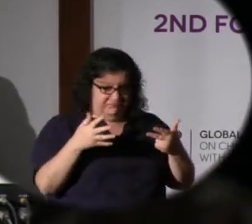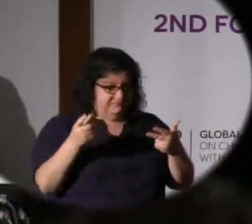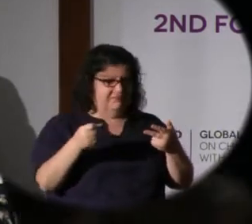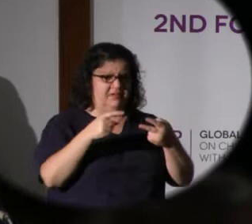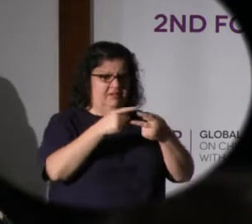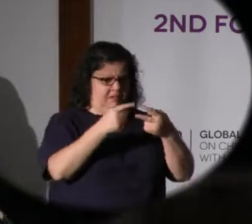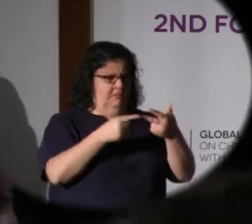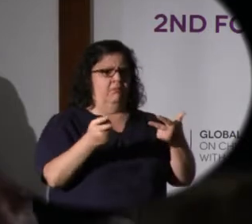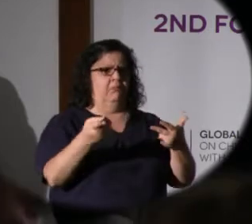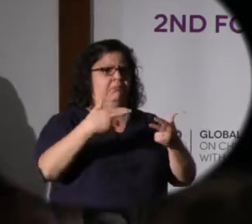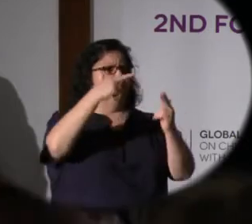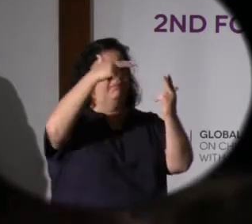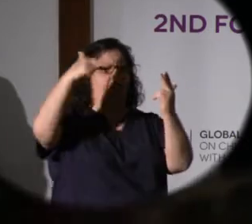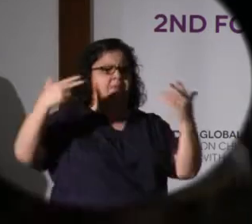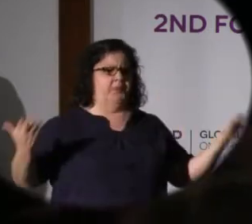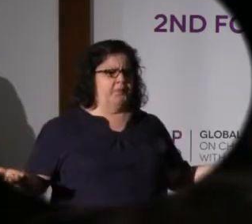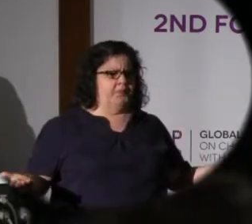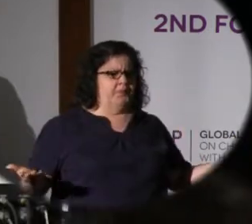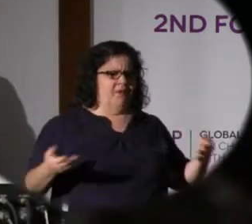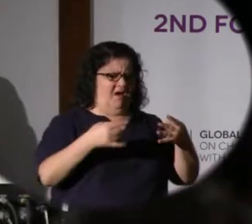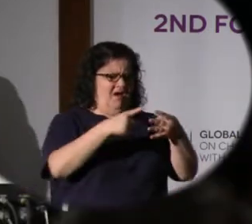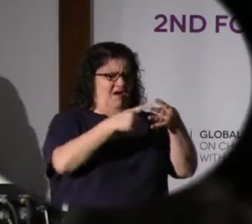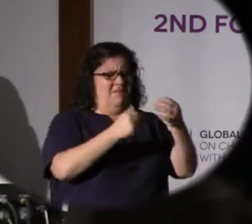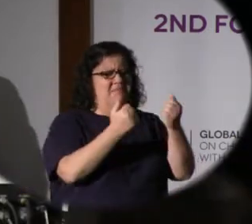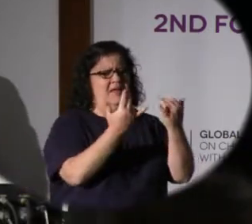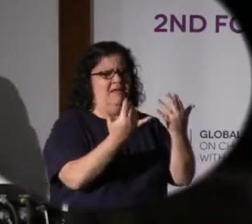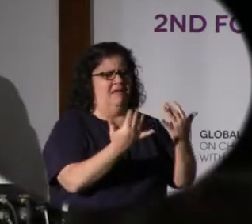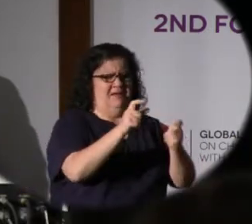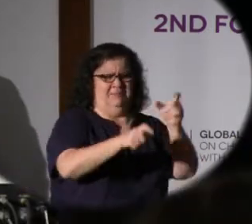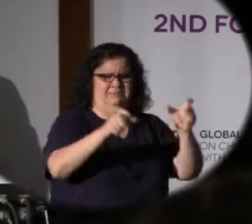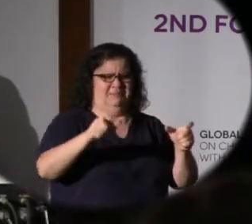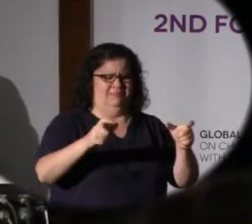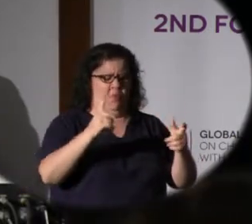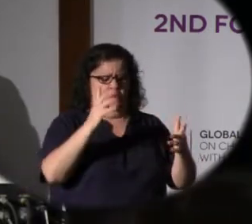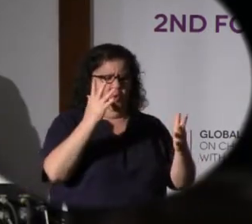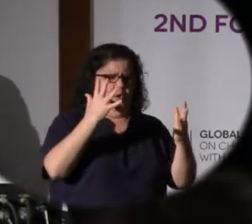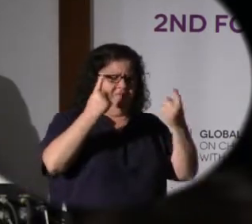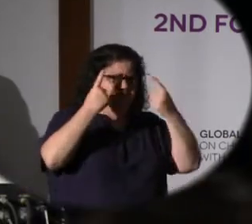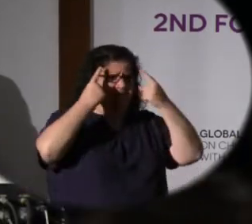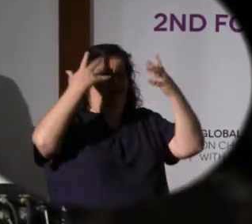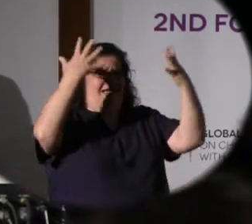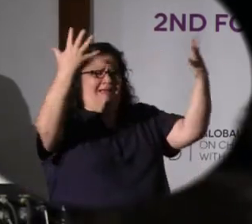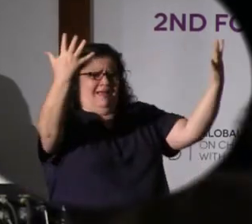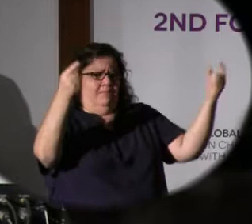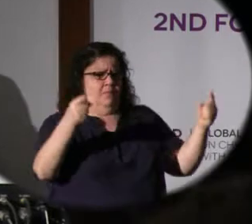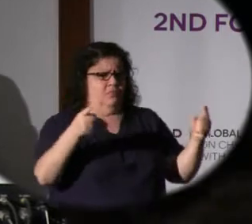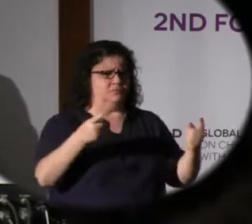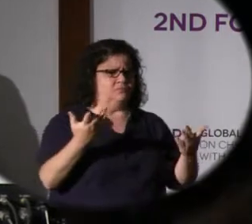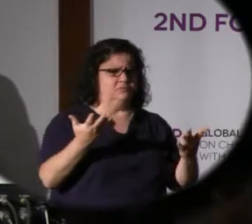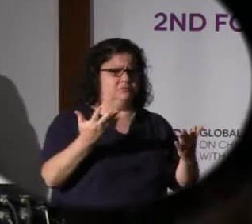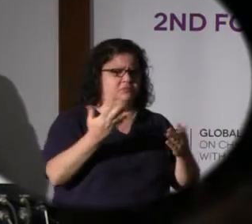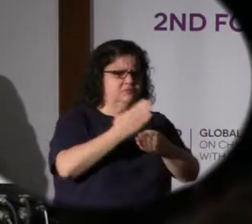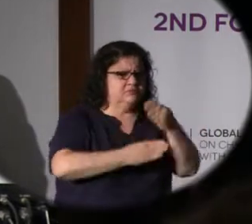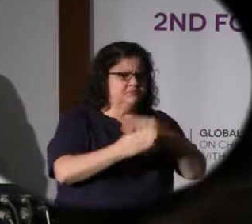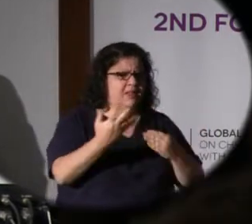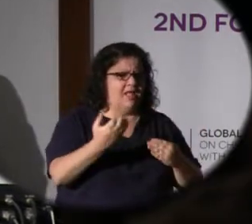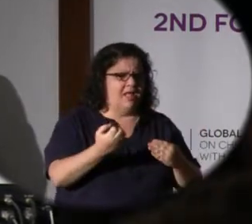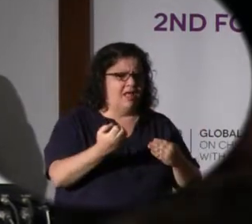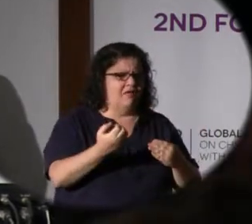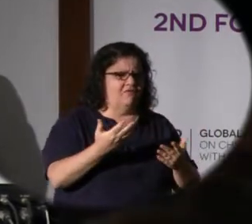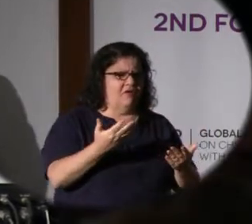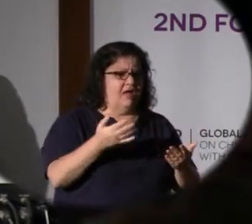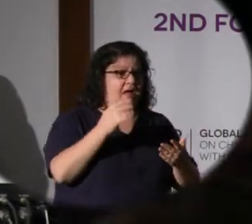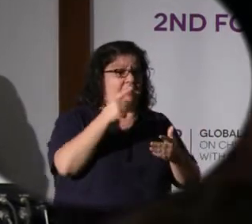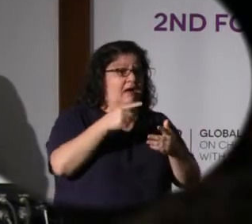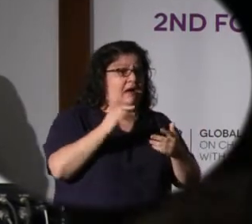happen to have a disability? We're celebrating how over the last 2 days, governments from around the world have